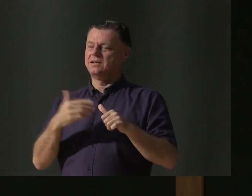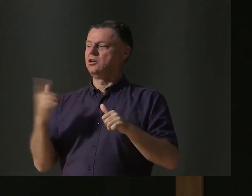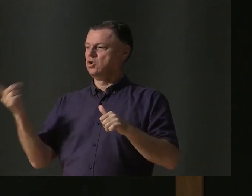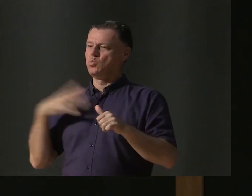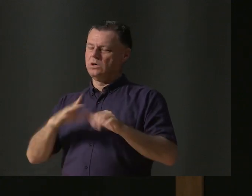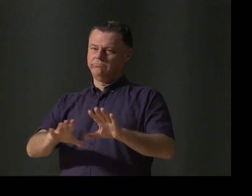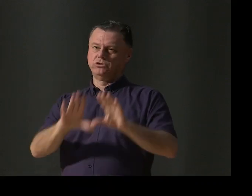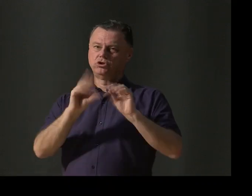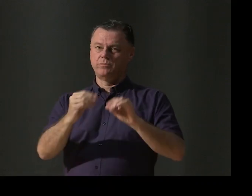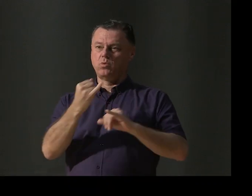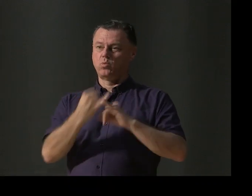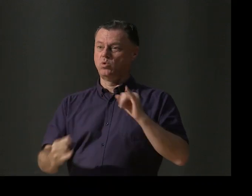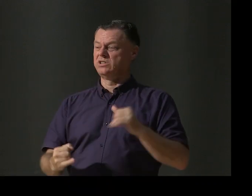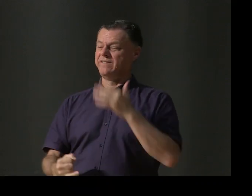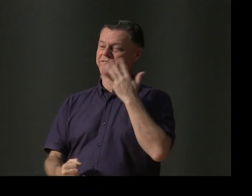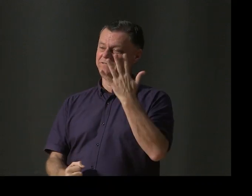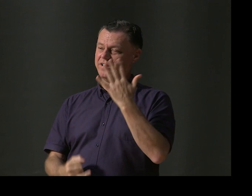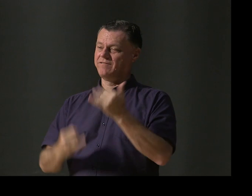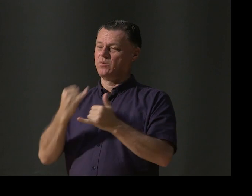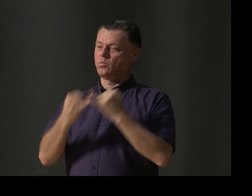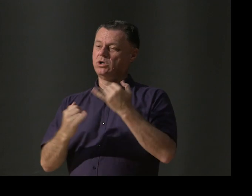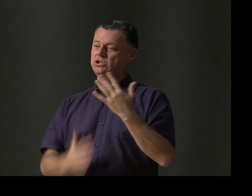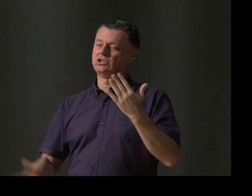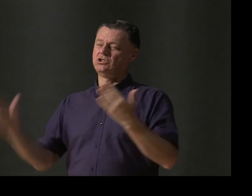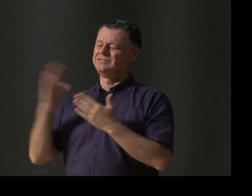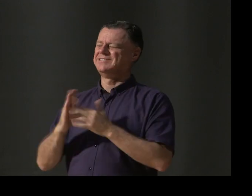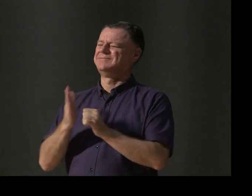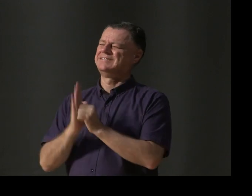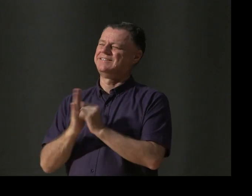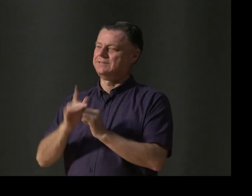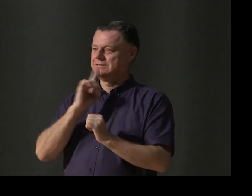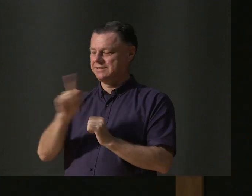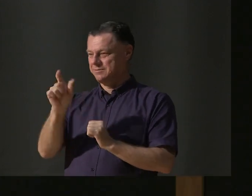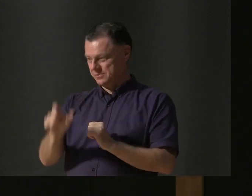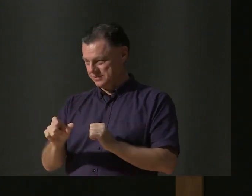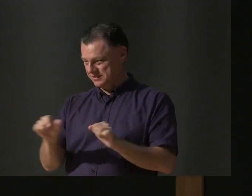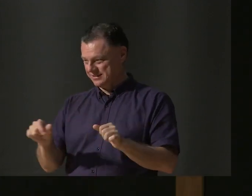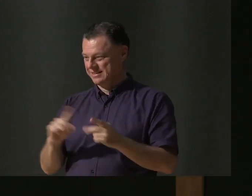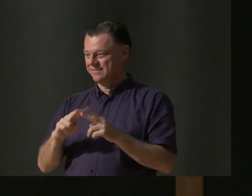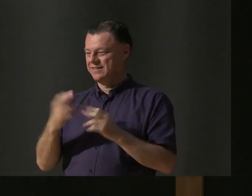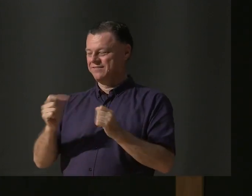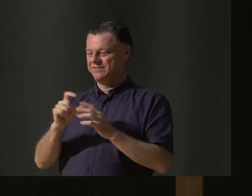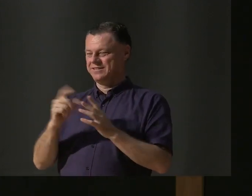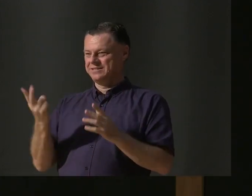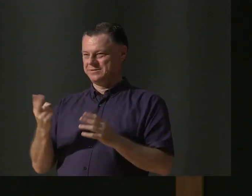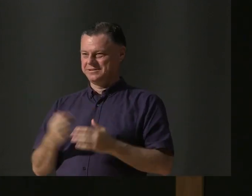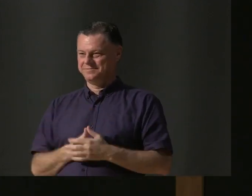list with you of the top 5 things that you shouldn't say to someone who has diabetes.